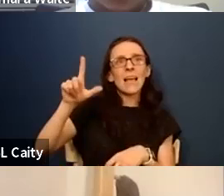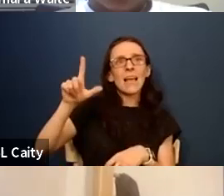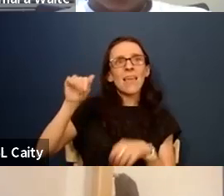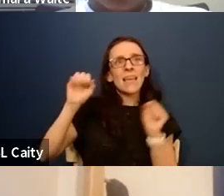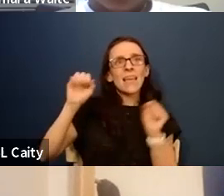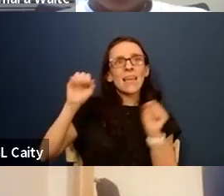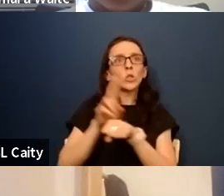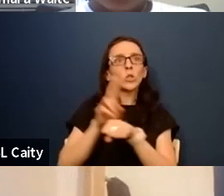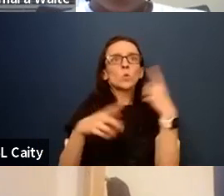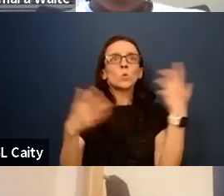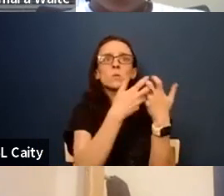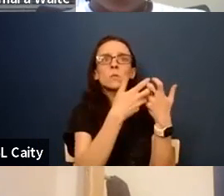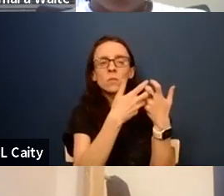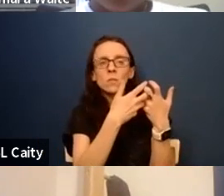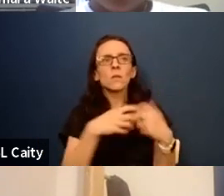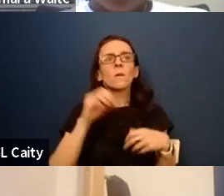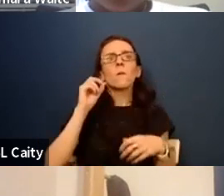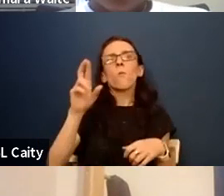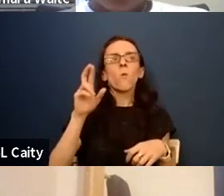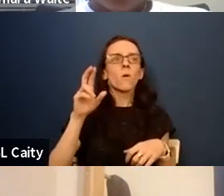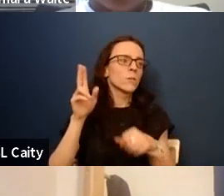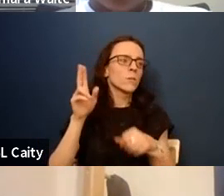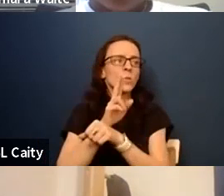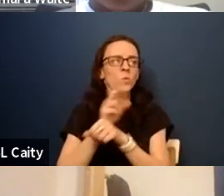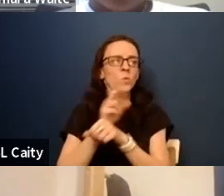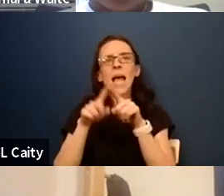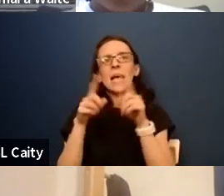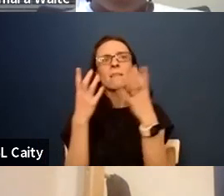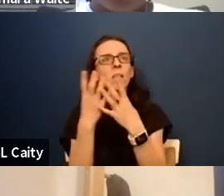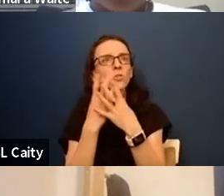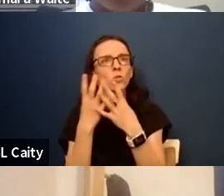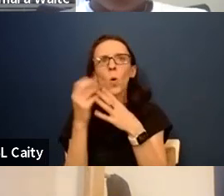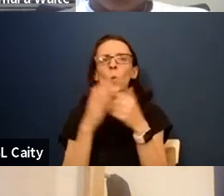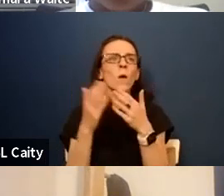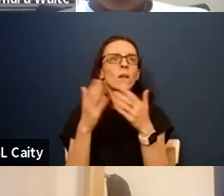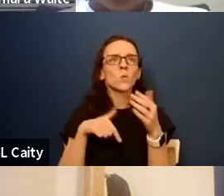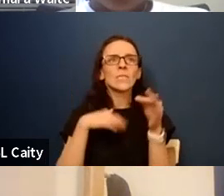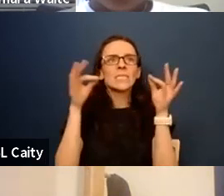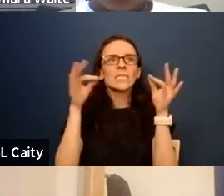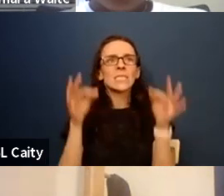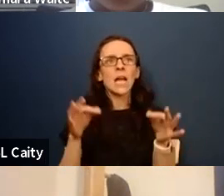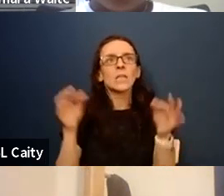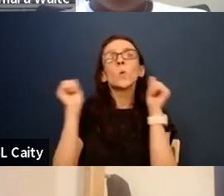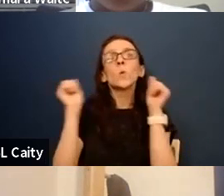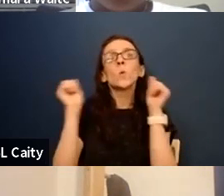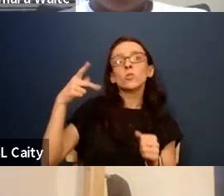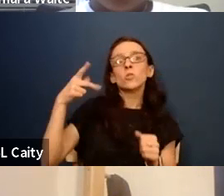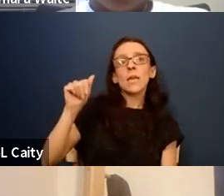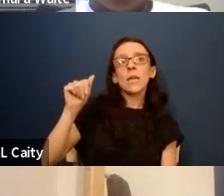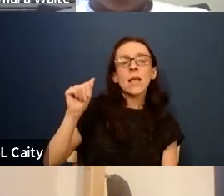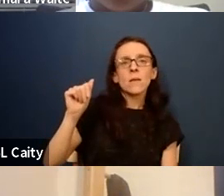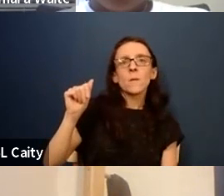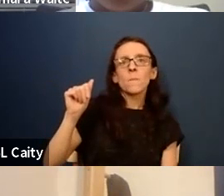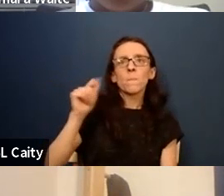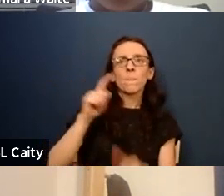in combination or as a filter or however we decide to use it with GPA,